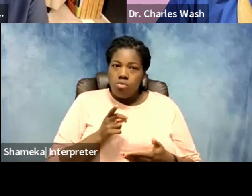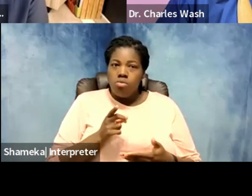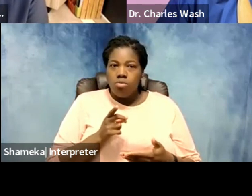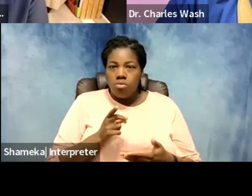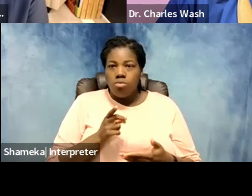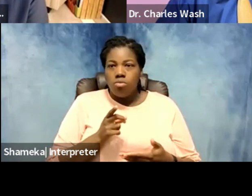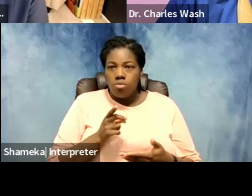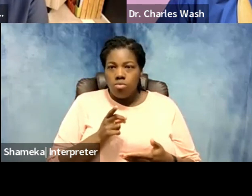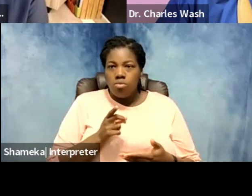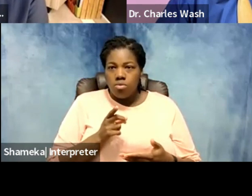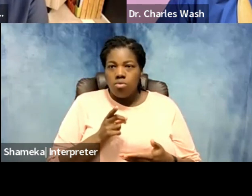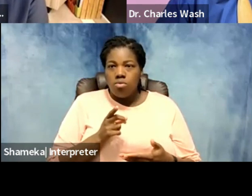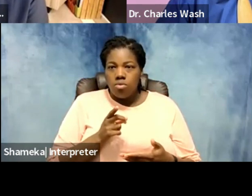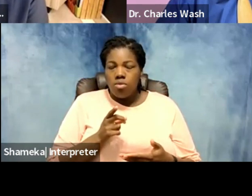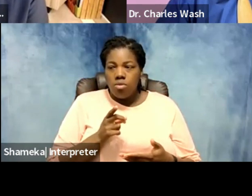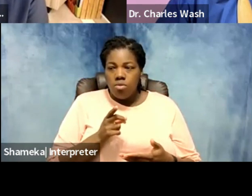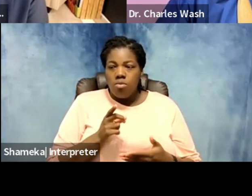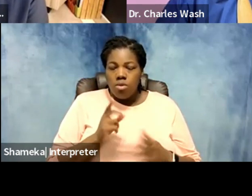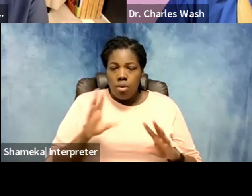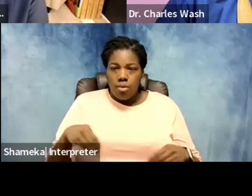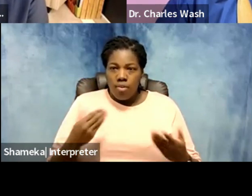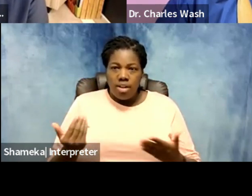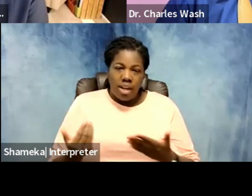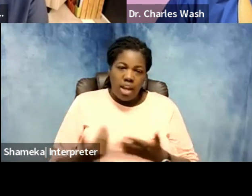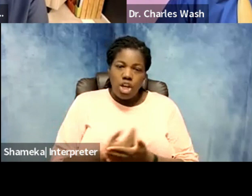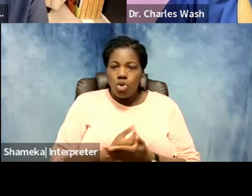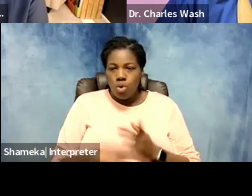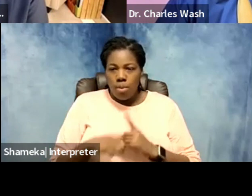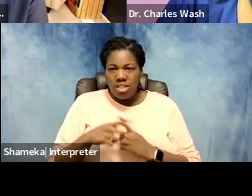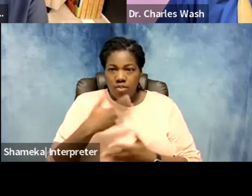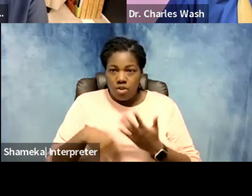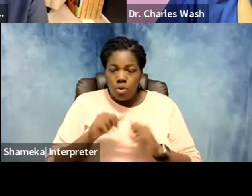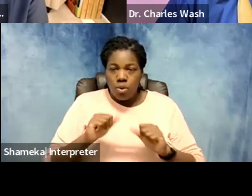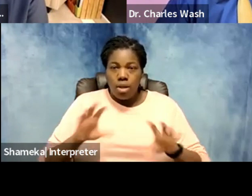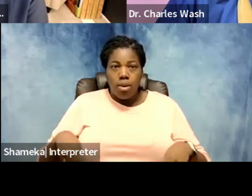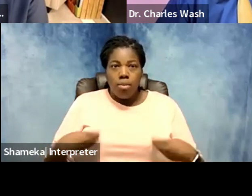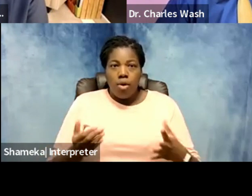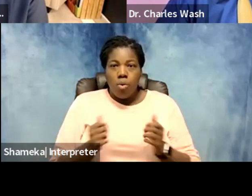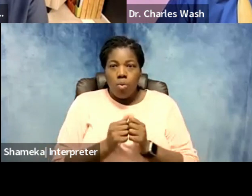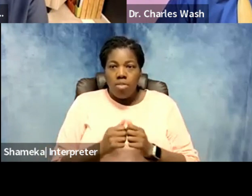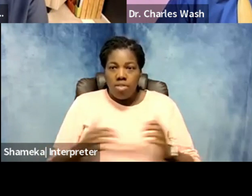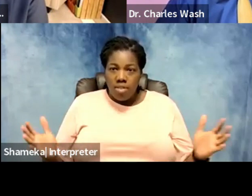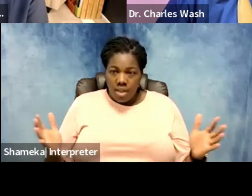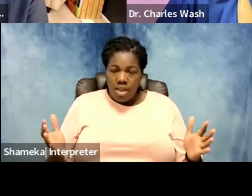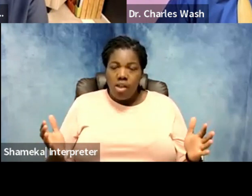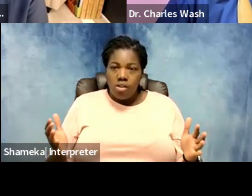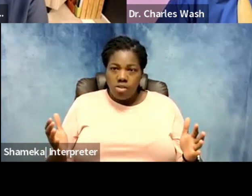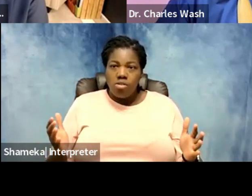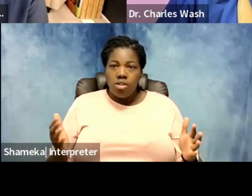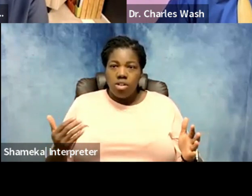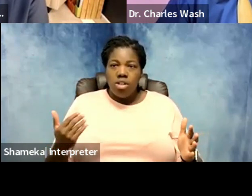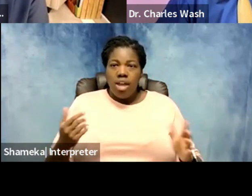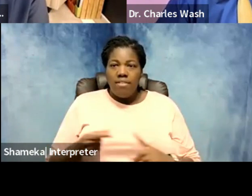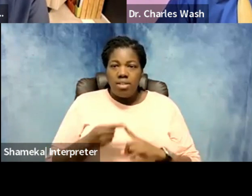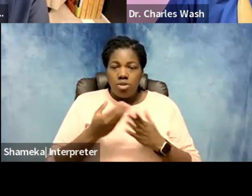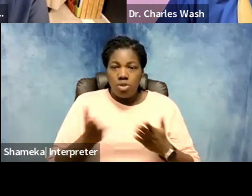they brought forth a new positive interaction that we could give them without being able to bring the special things. Like we